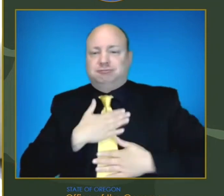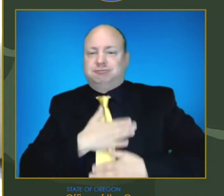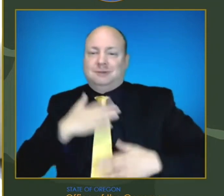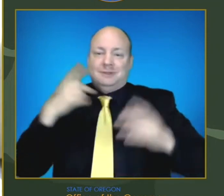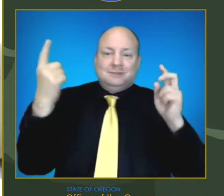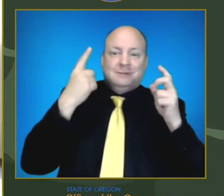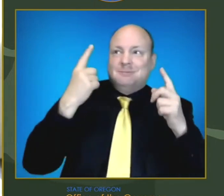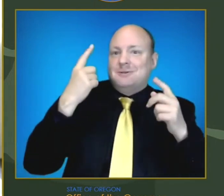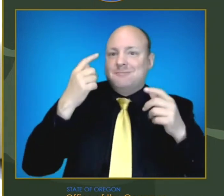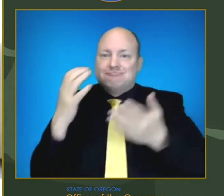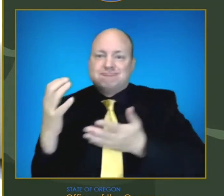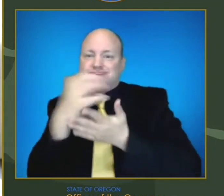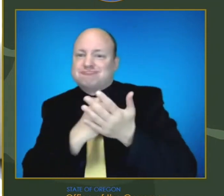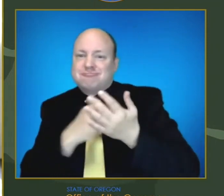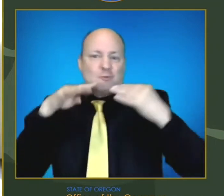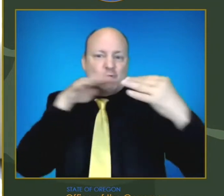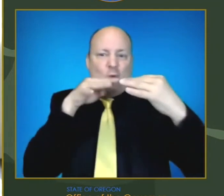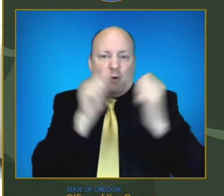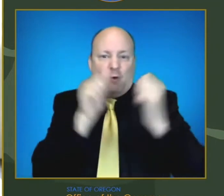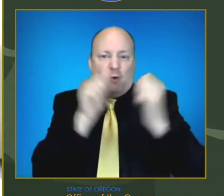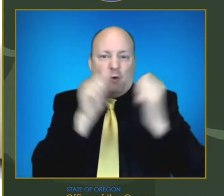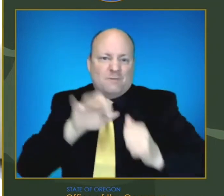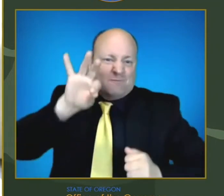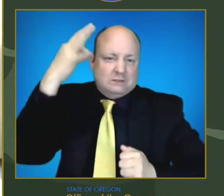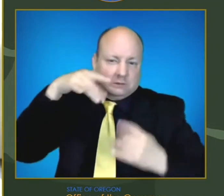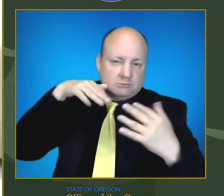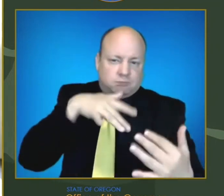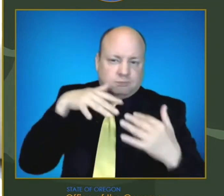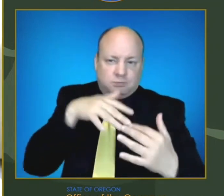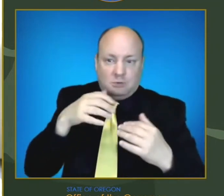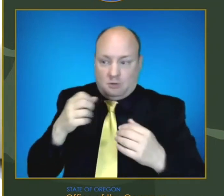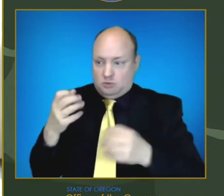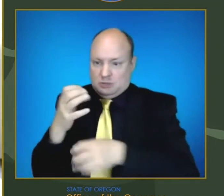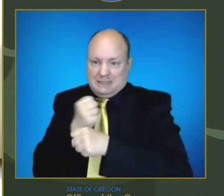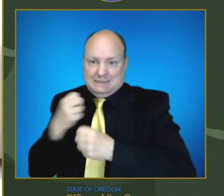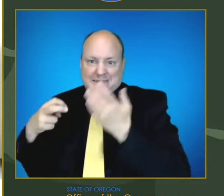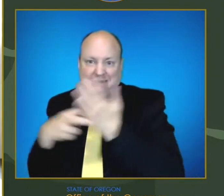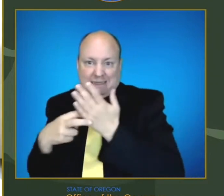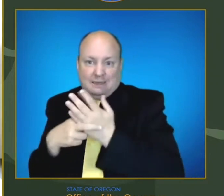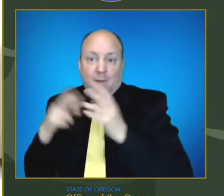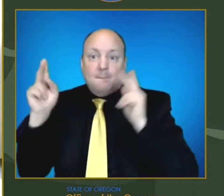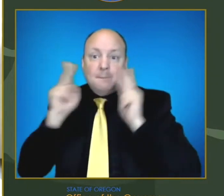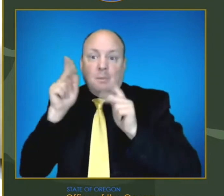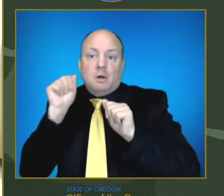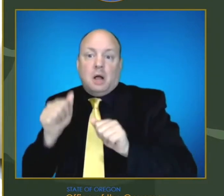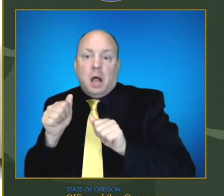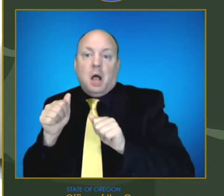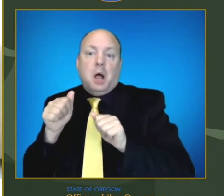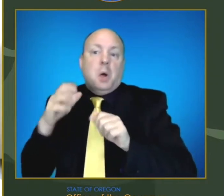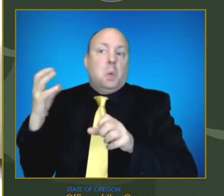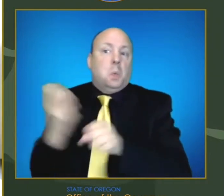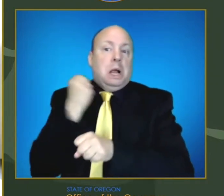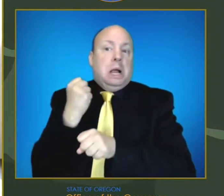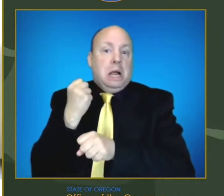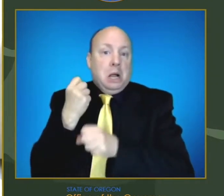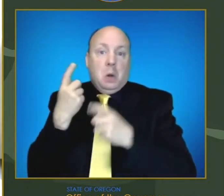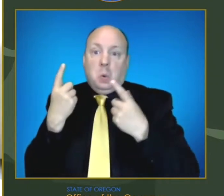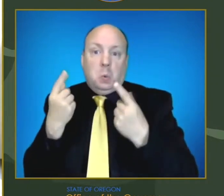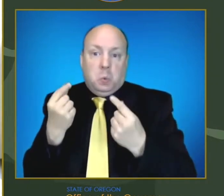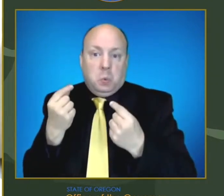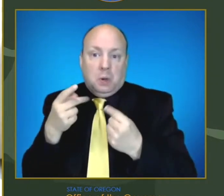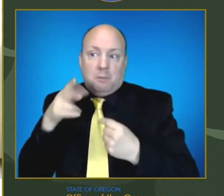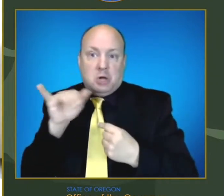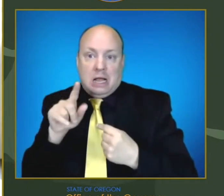for £10 each. Each ticket afforded a person a chance to win a generous, life-changing prize. The game was